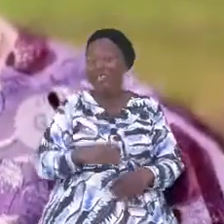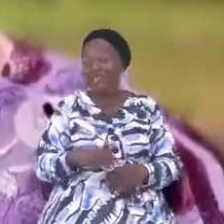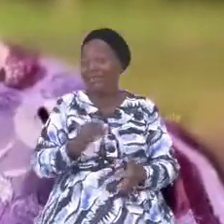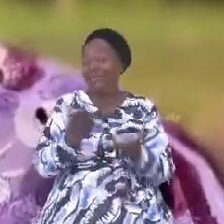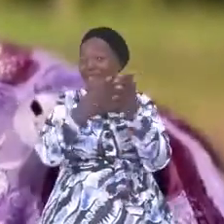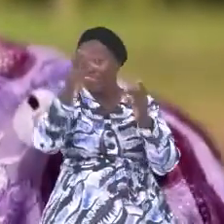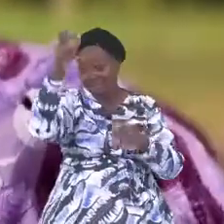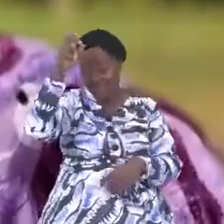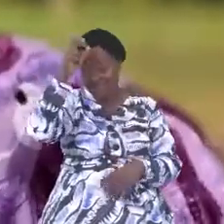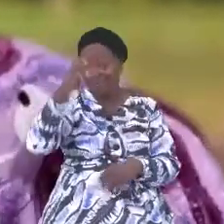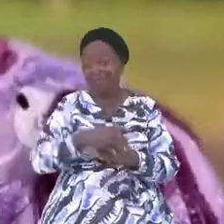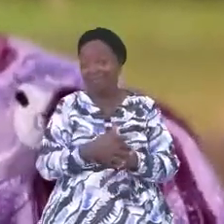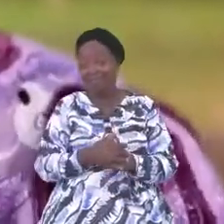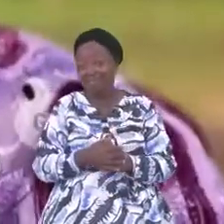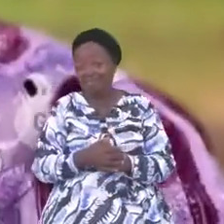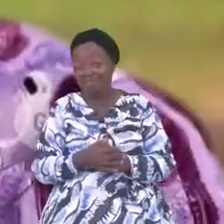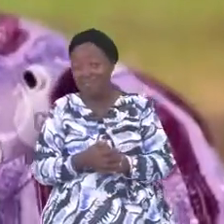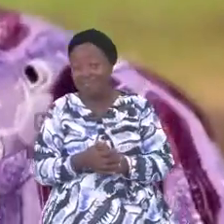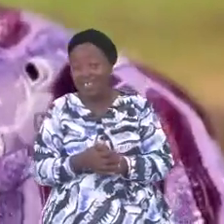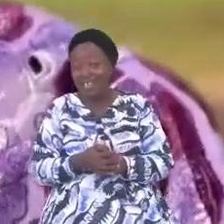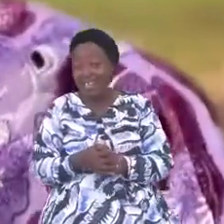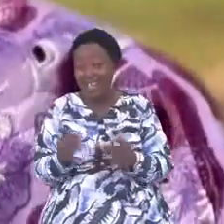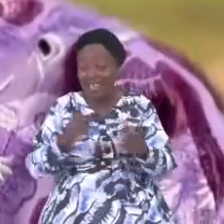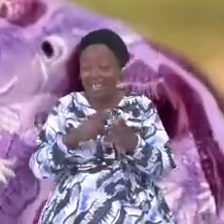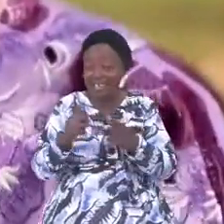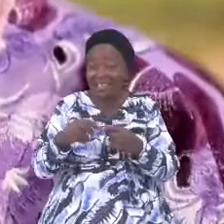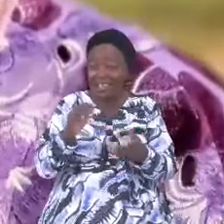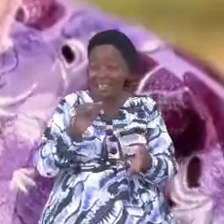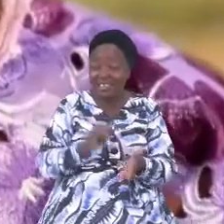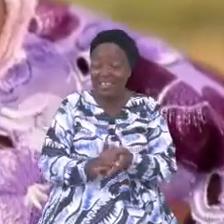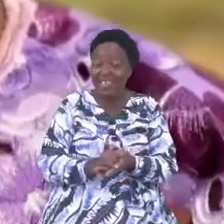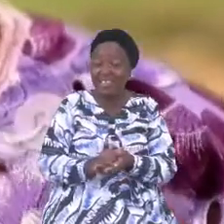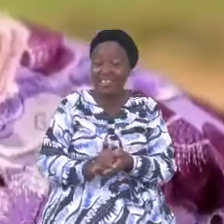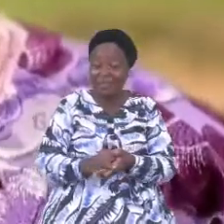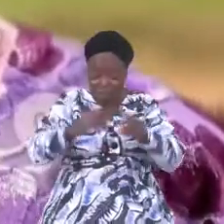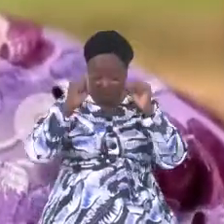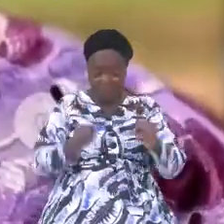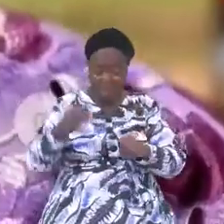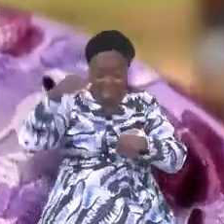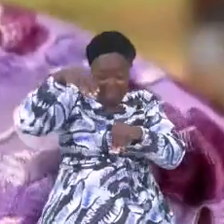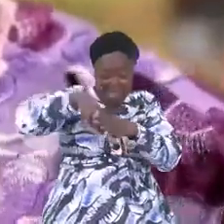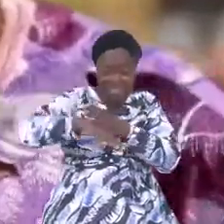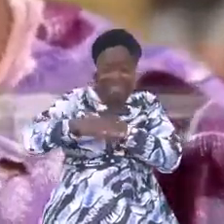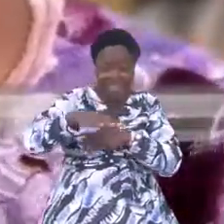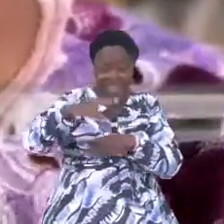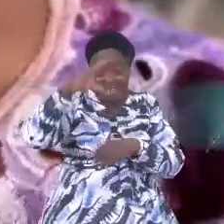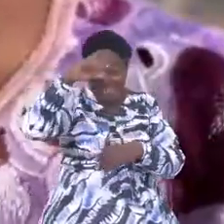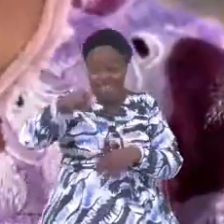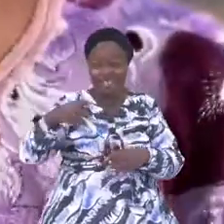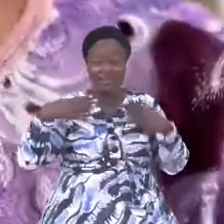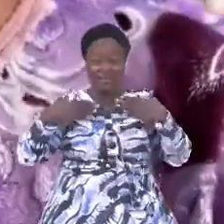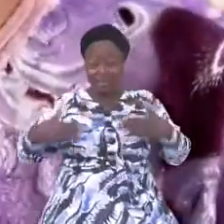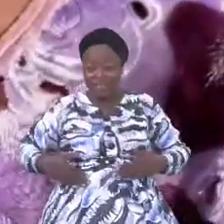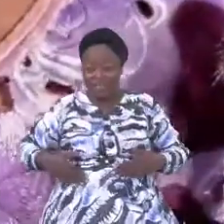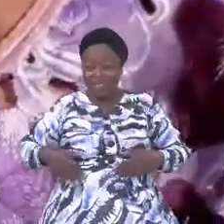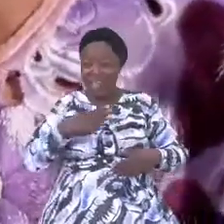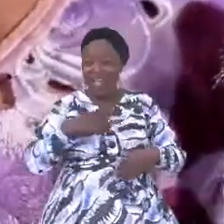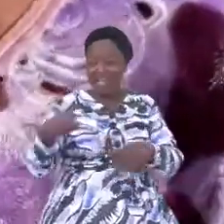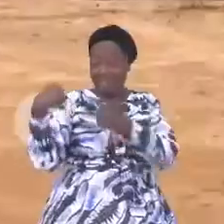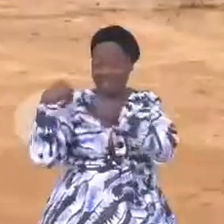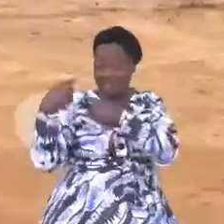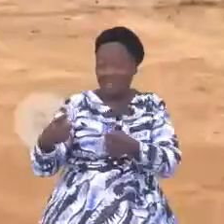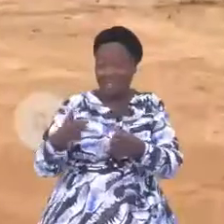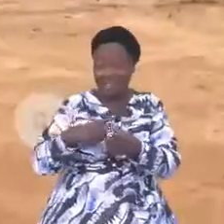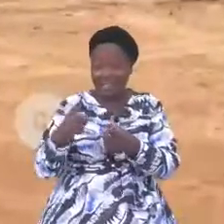crusade enter my body since when I they hear the crusade. I can't like